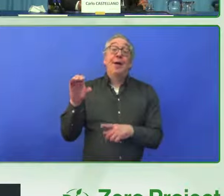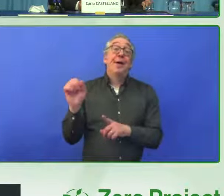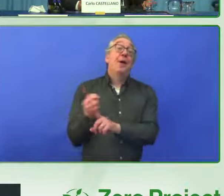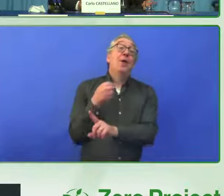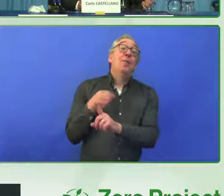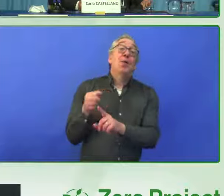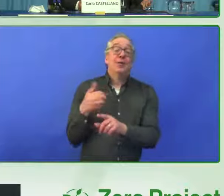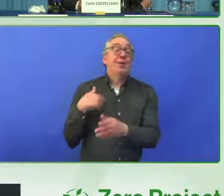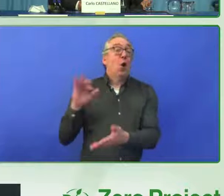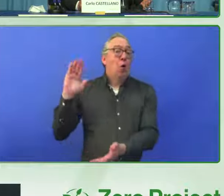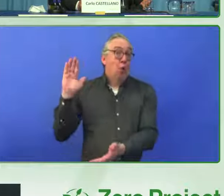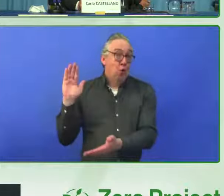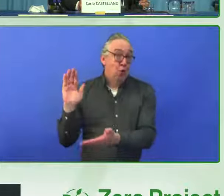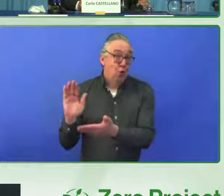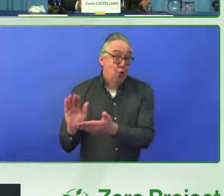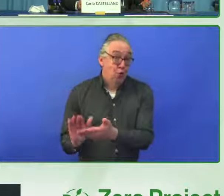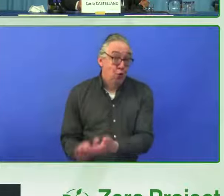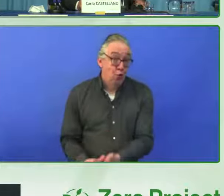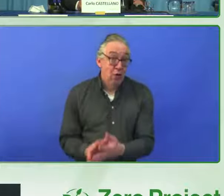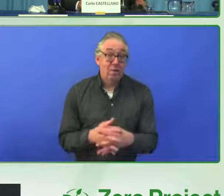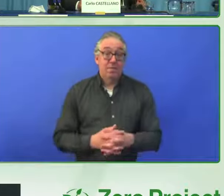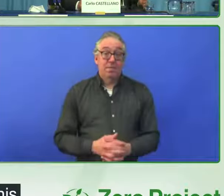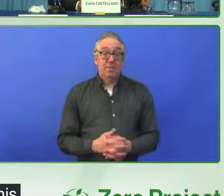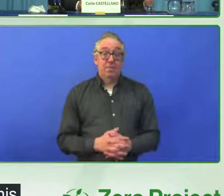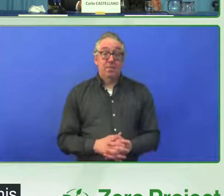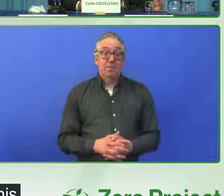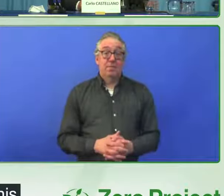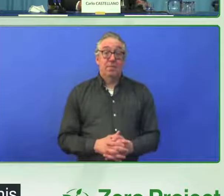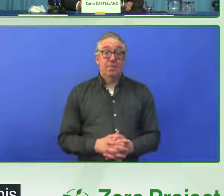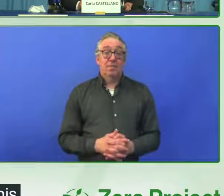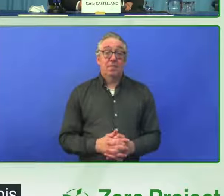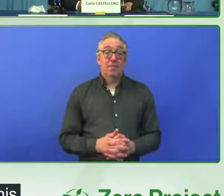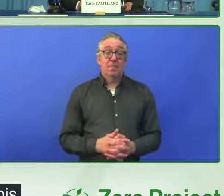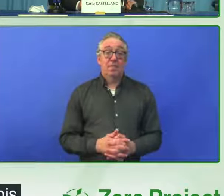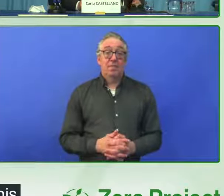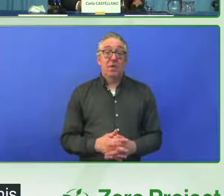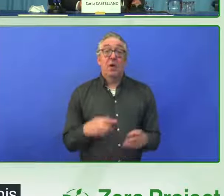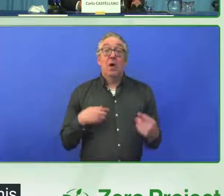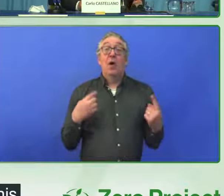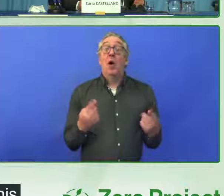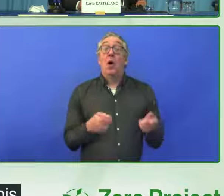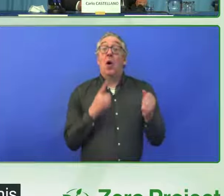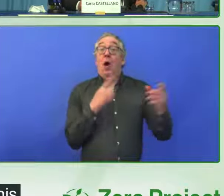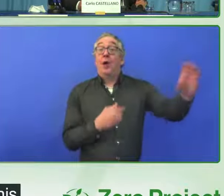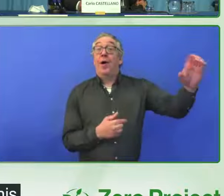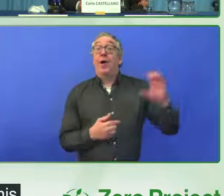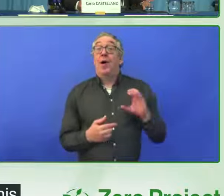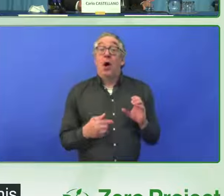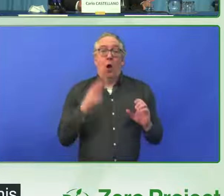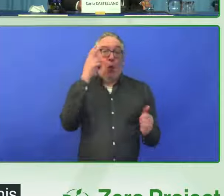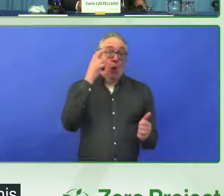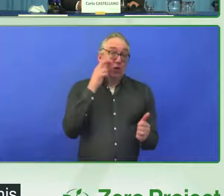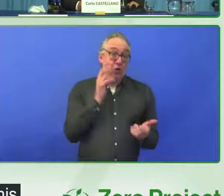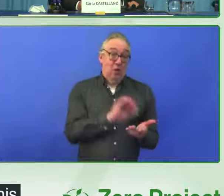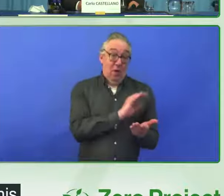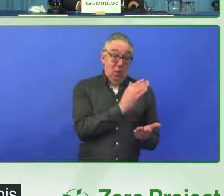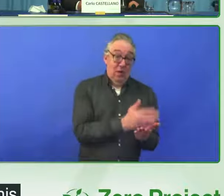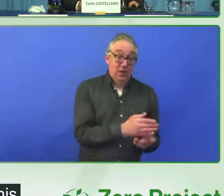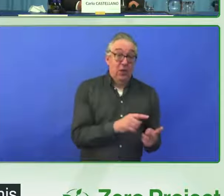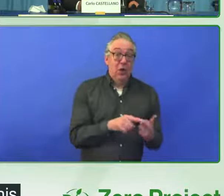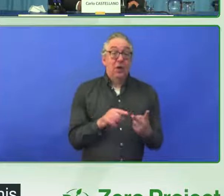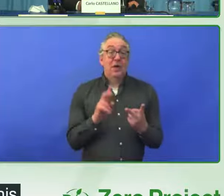We are in 3 main acceleration programs. One is the ONCE Foundation 1. The second one is Ship2Be. These are the very